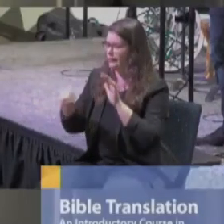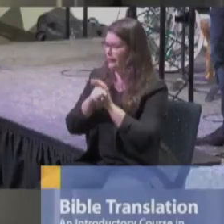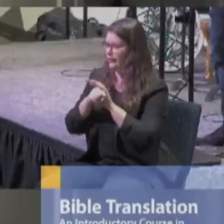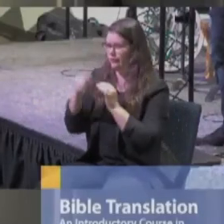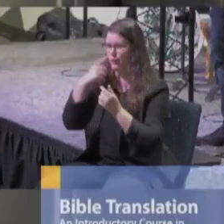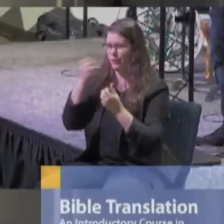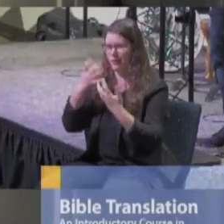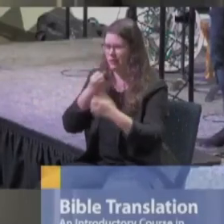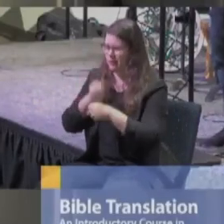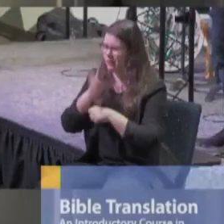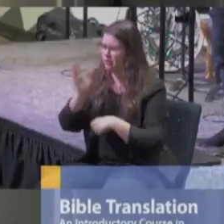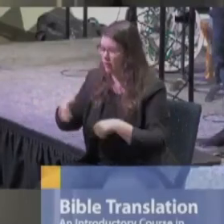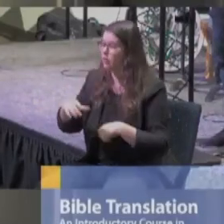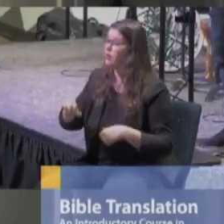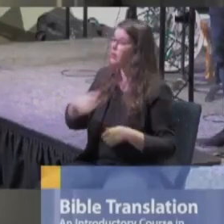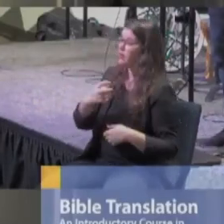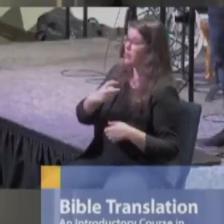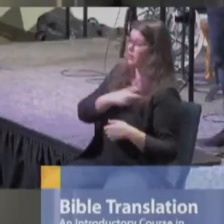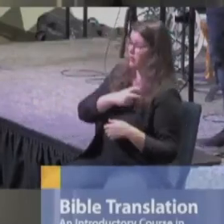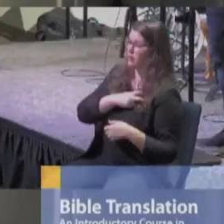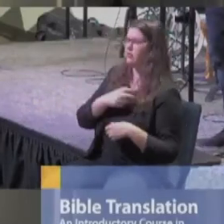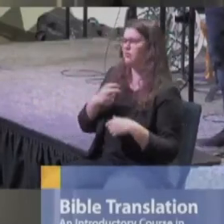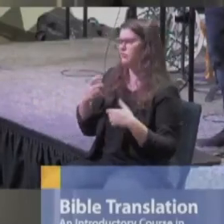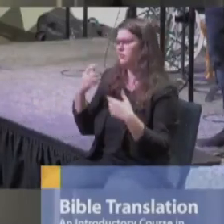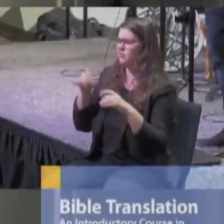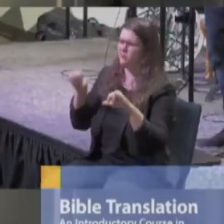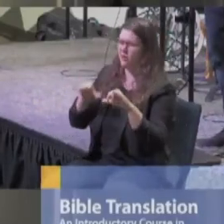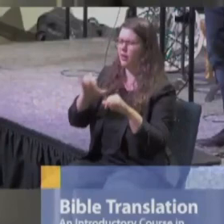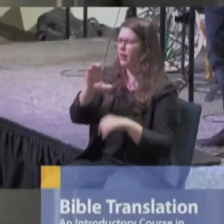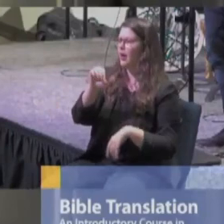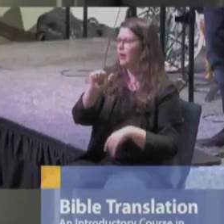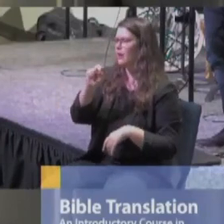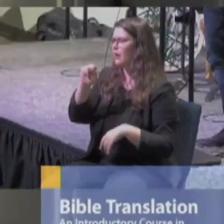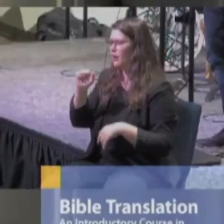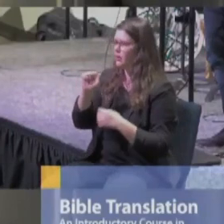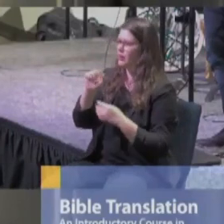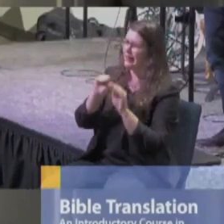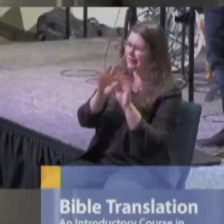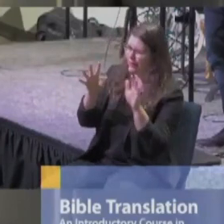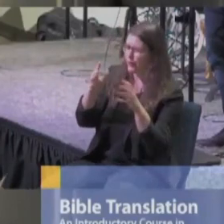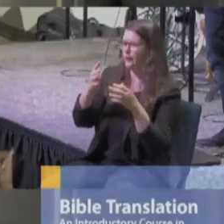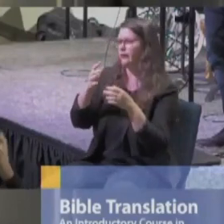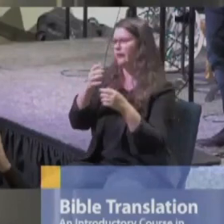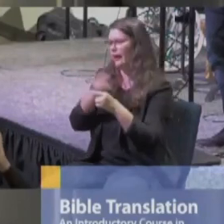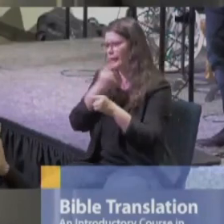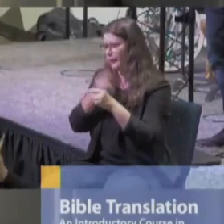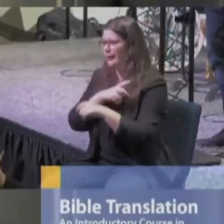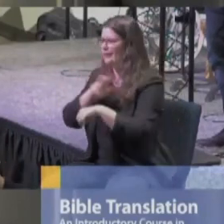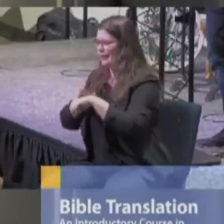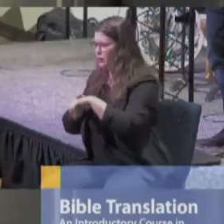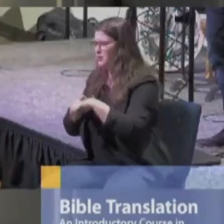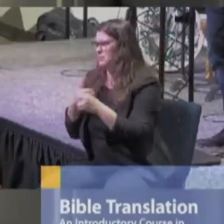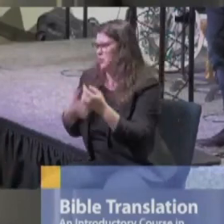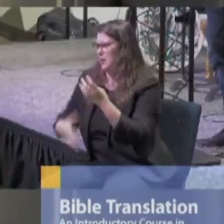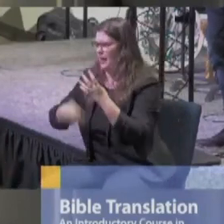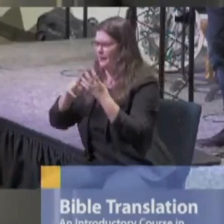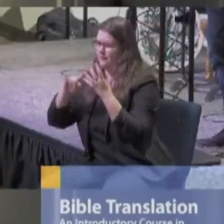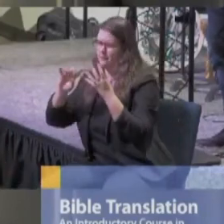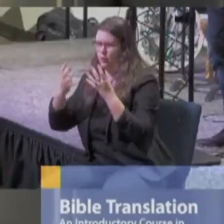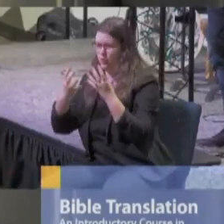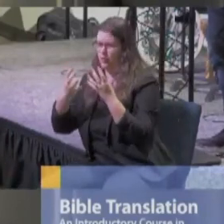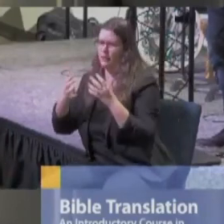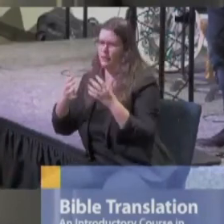Translation consultants have said accurate, clear, and natural, to which we now typically add acceptable or appropriate. They've